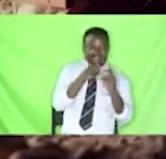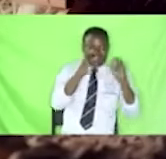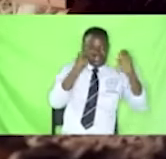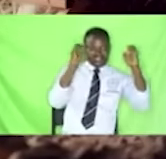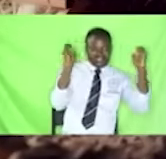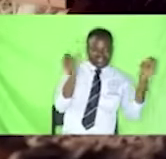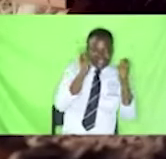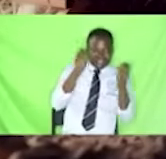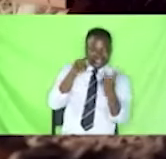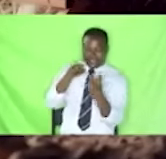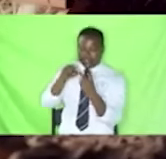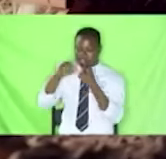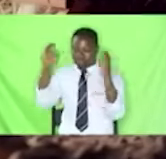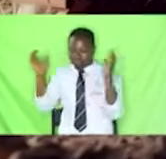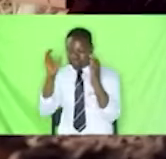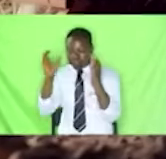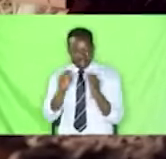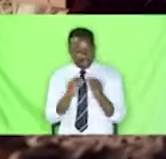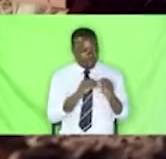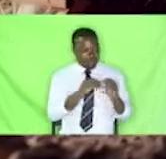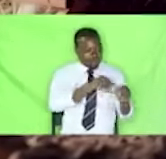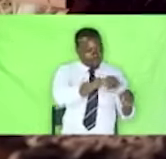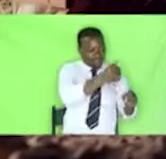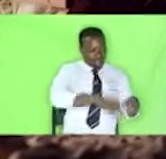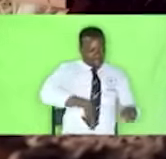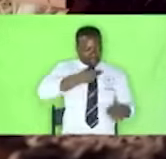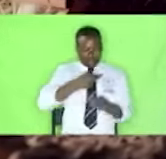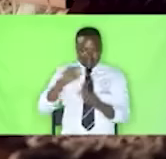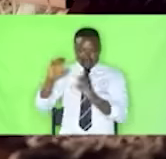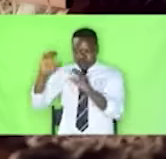other religions.